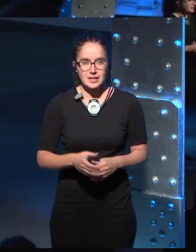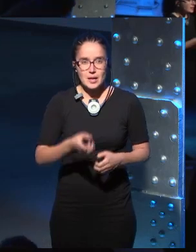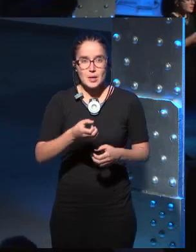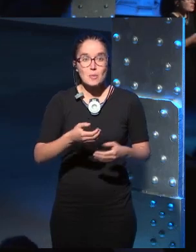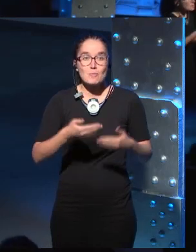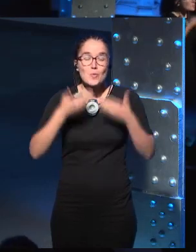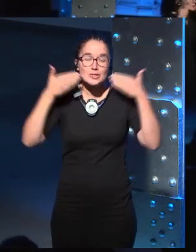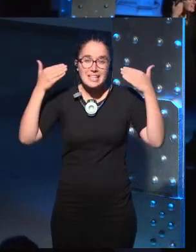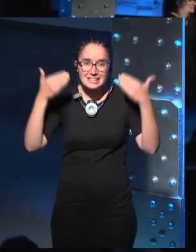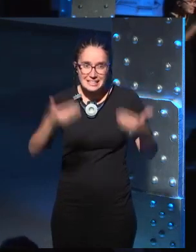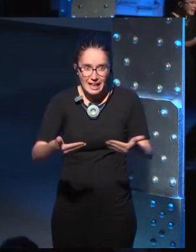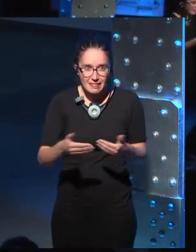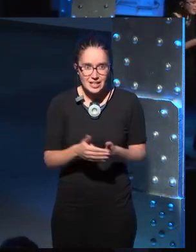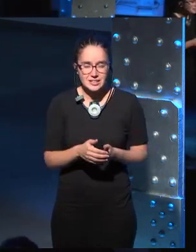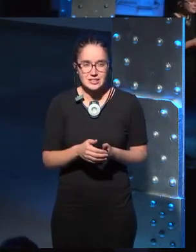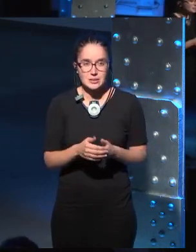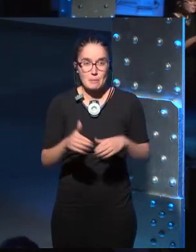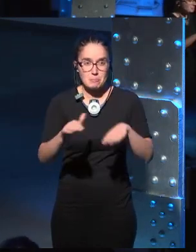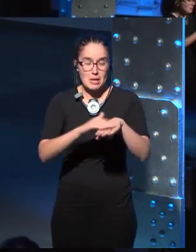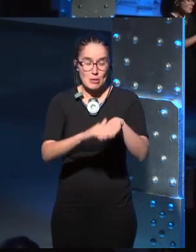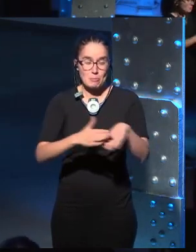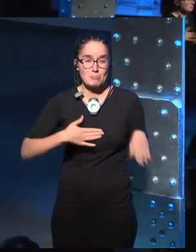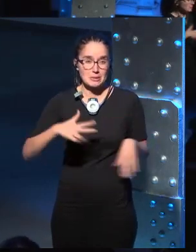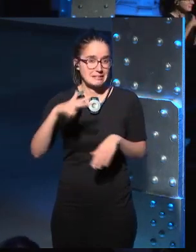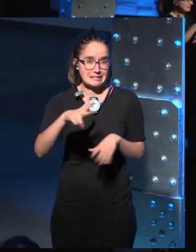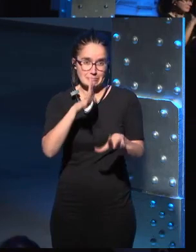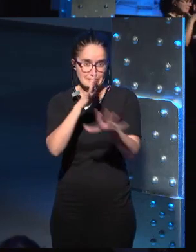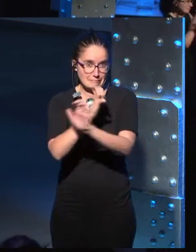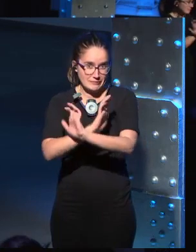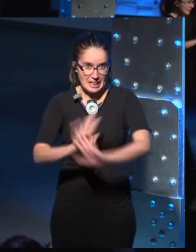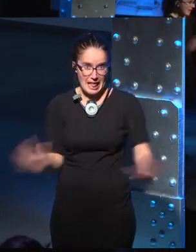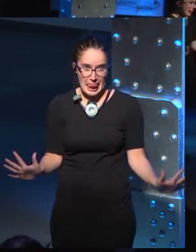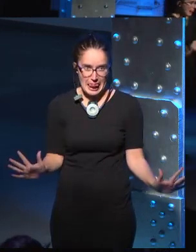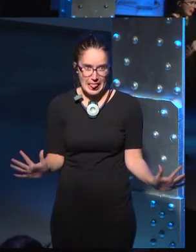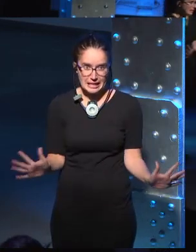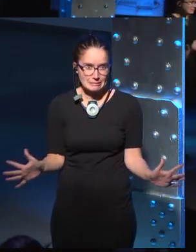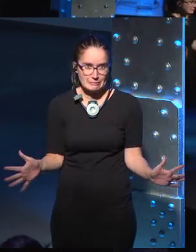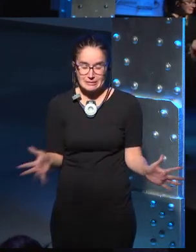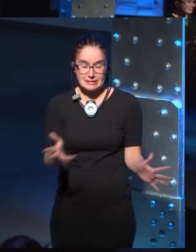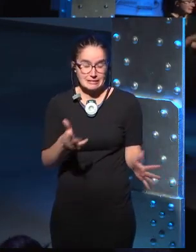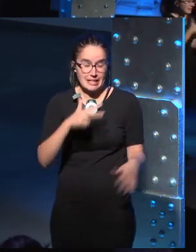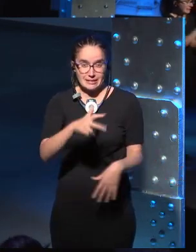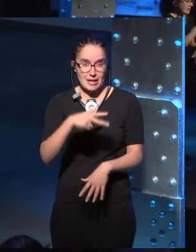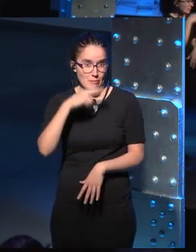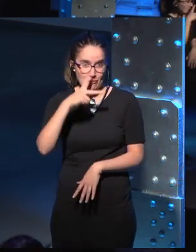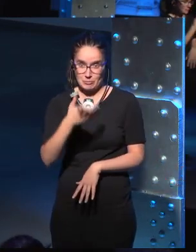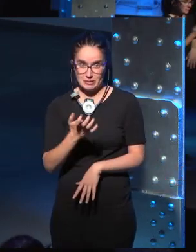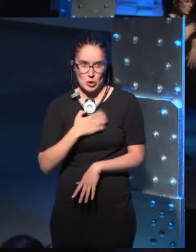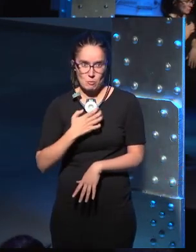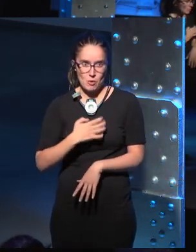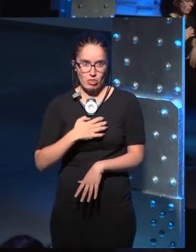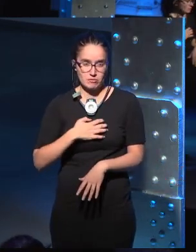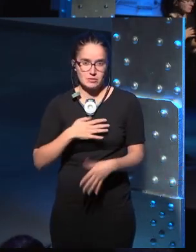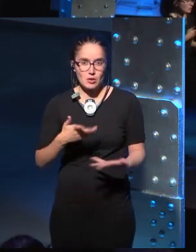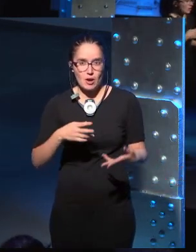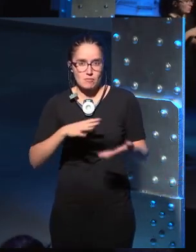Muchas gracias. Perdón, mi español. Thank you very much. My Spanish is terrible, so I can't speak in